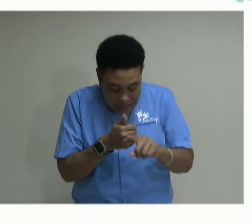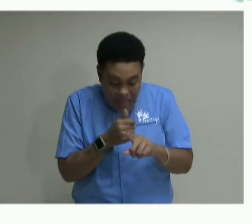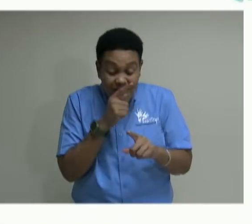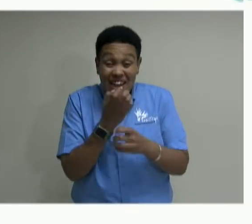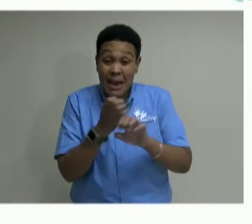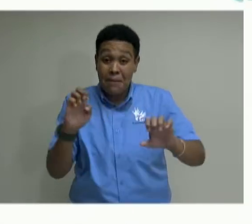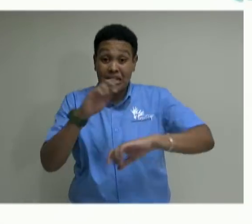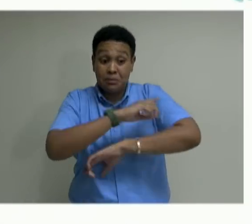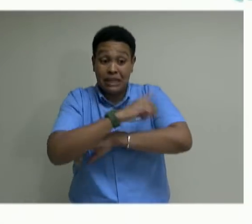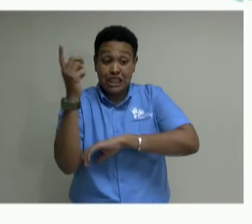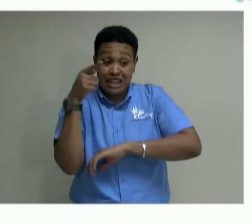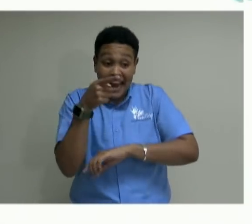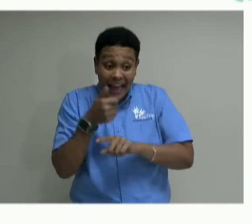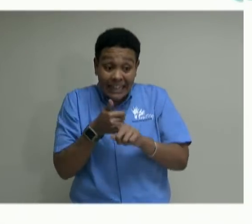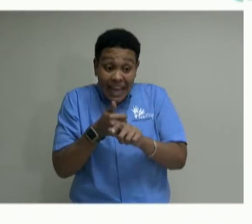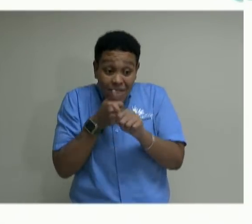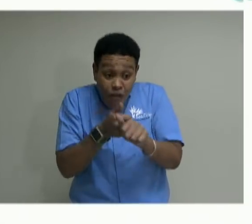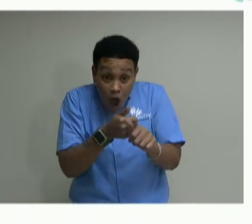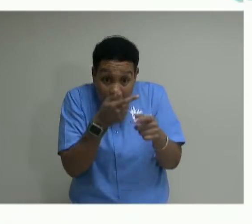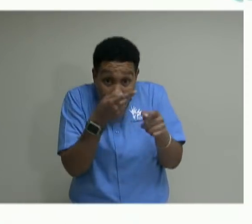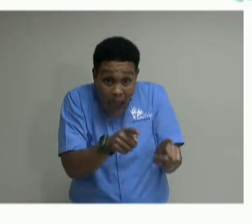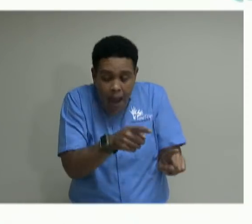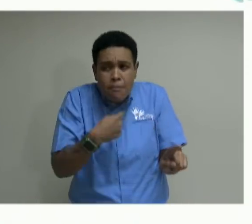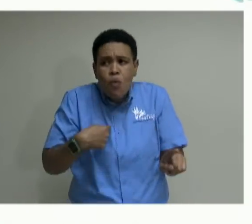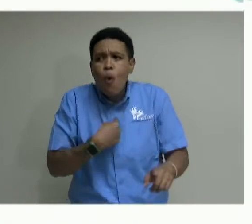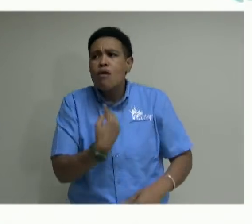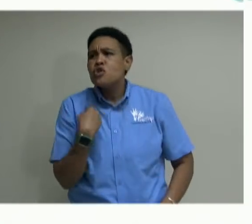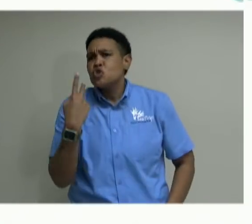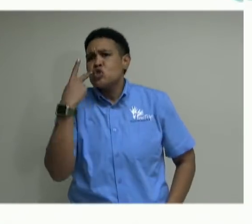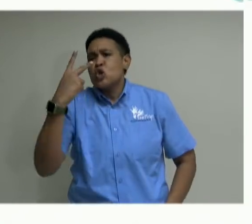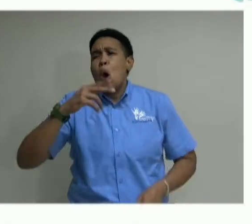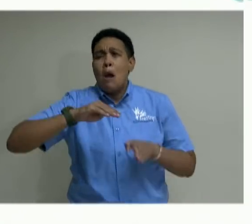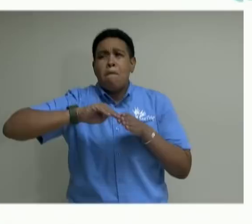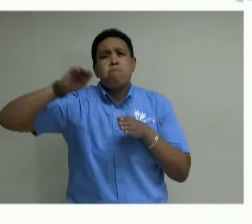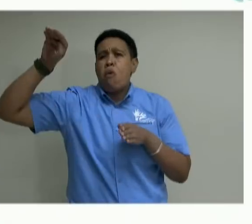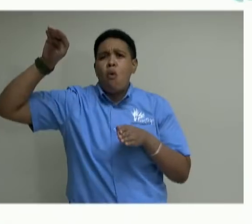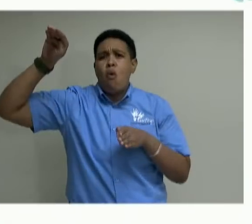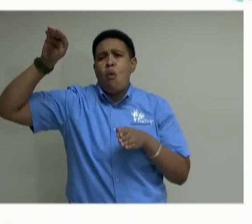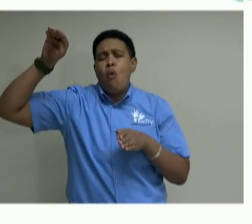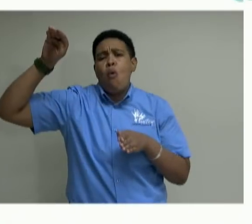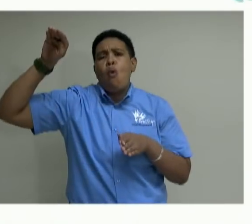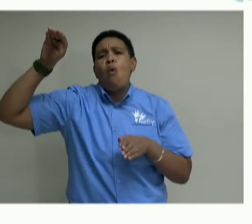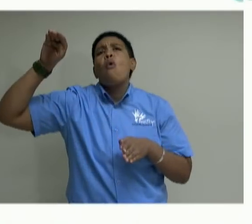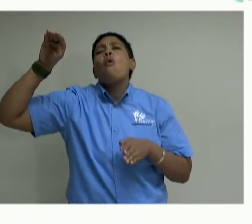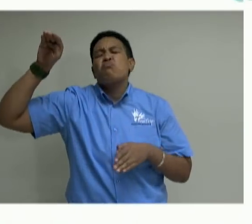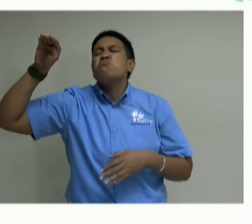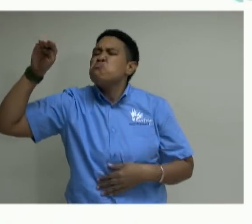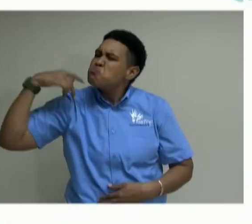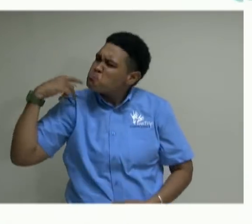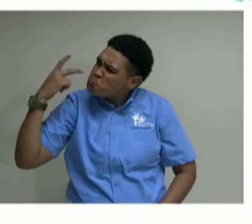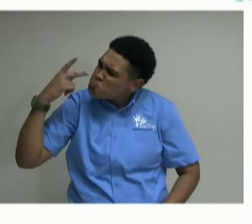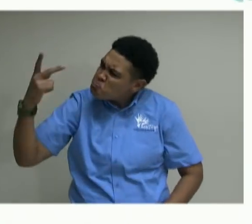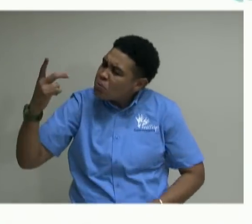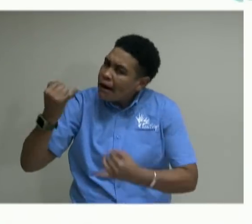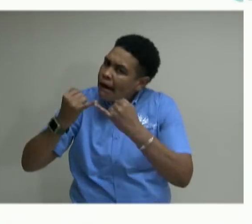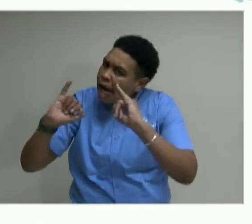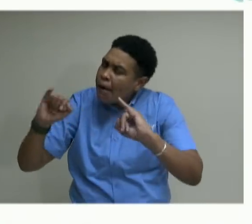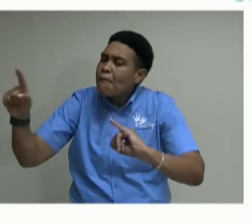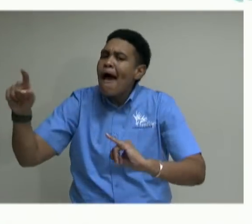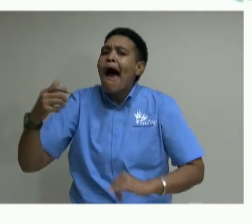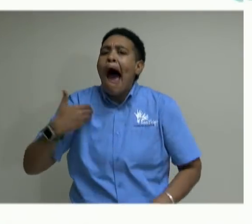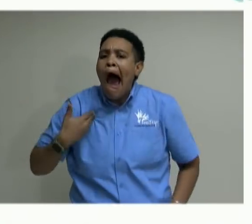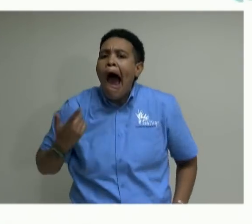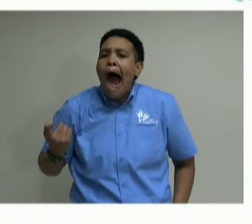Emancipation Day, and then followed by that, then we saw a spike in cases. And then we had independence, we